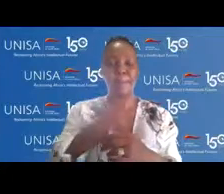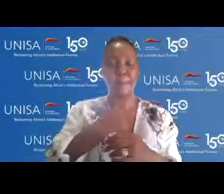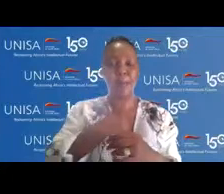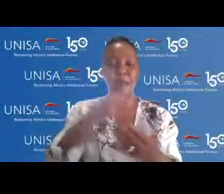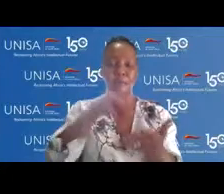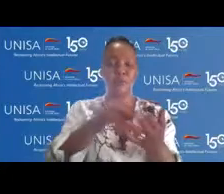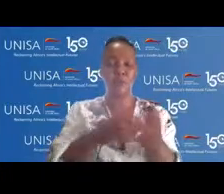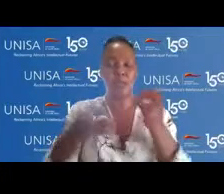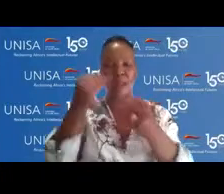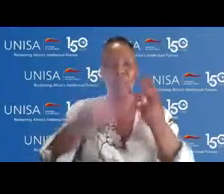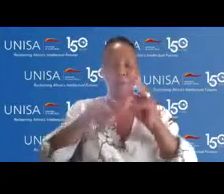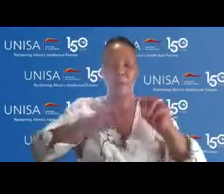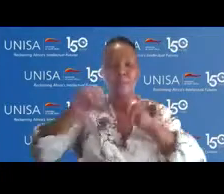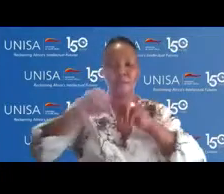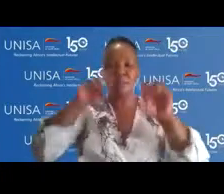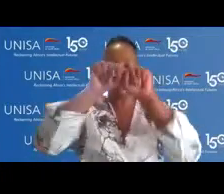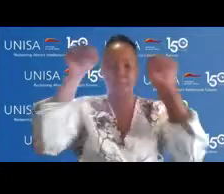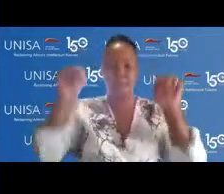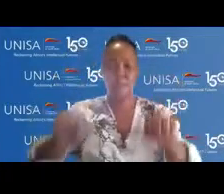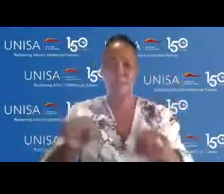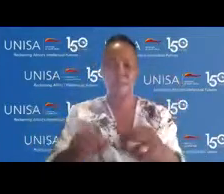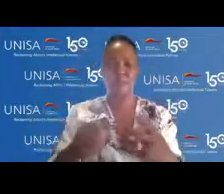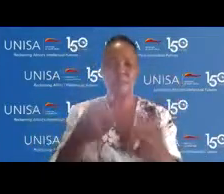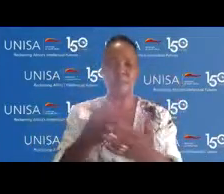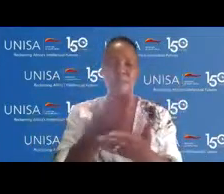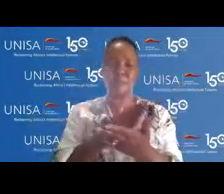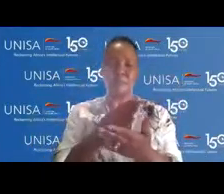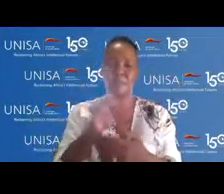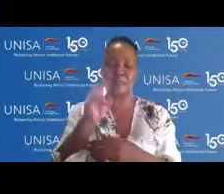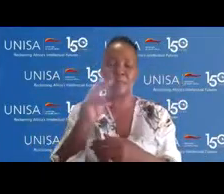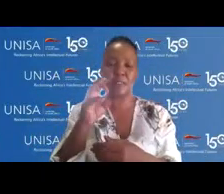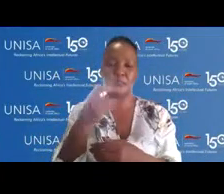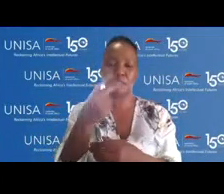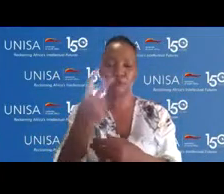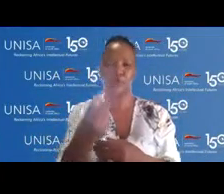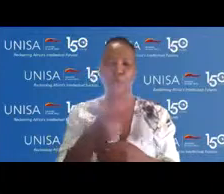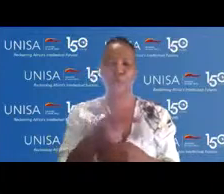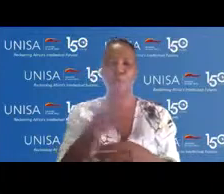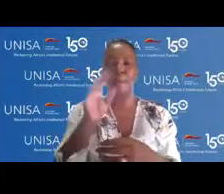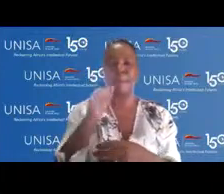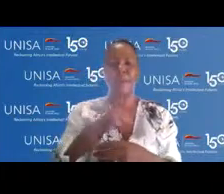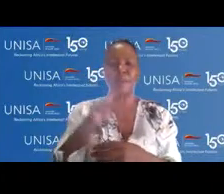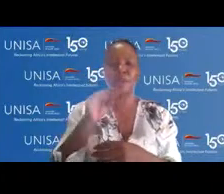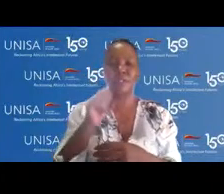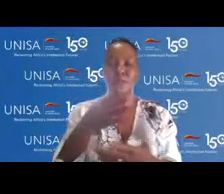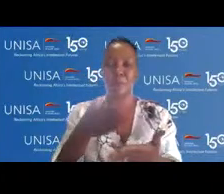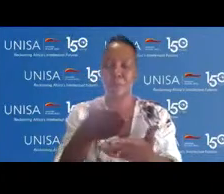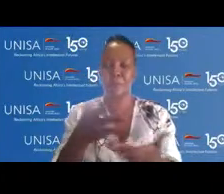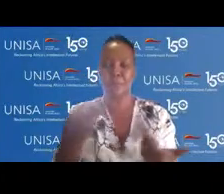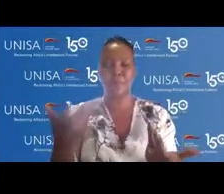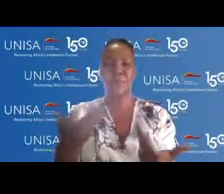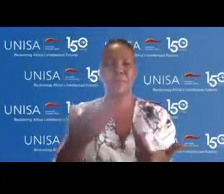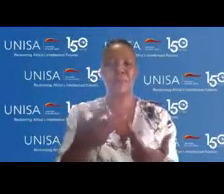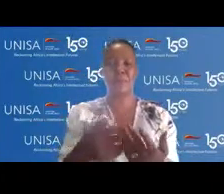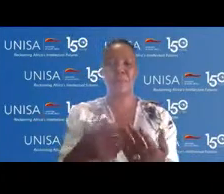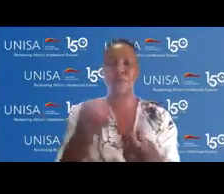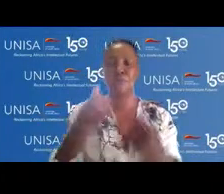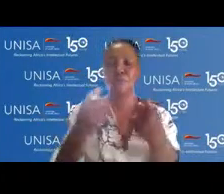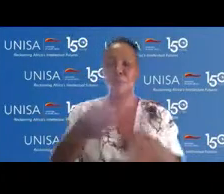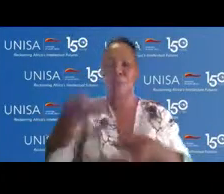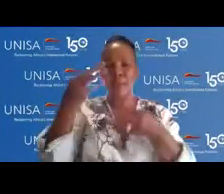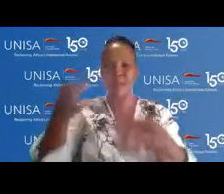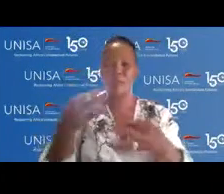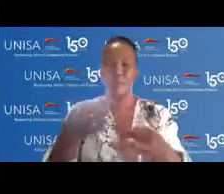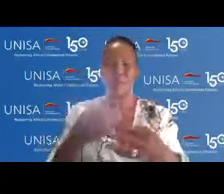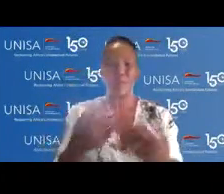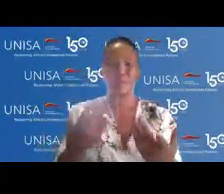system, tuition, semester 2, and a whole bunch of things here. My niece is unavailable. Call for papers or proposals. Nice. Okay, so that's